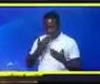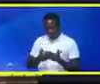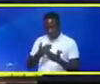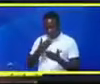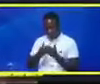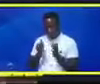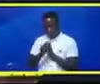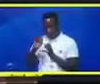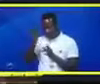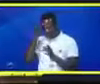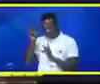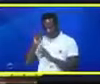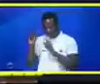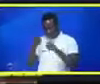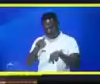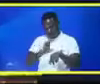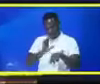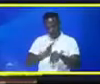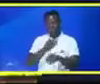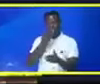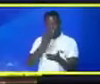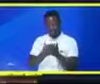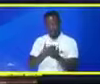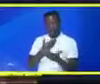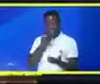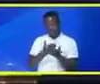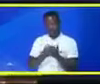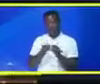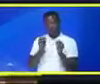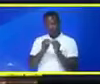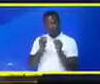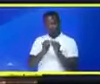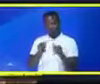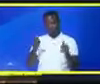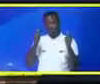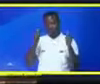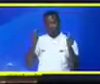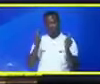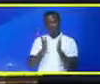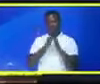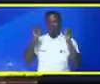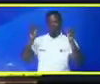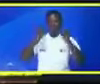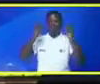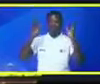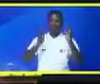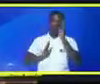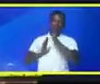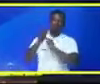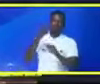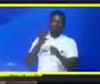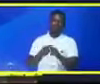in the house of God. Hallelujah. Praise the name of the Lord.